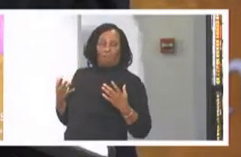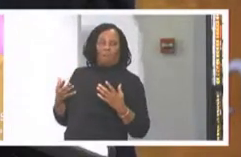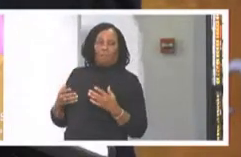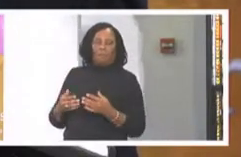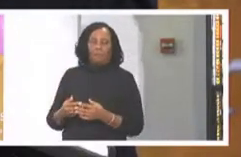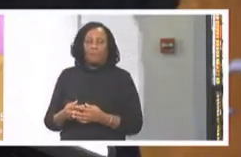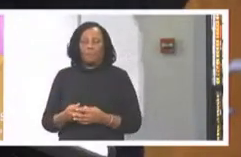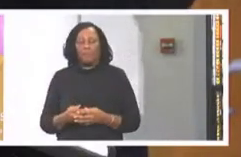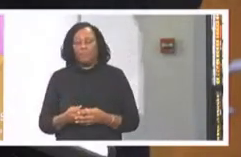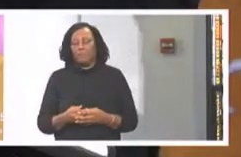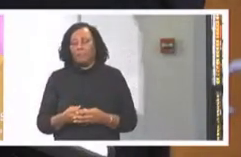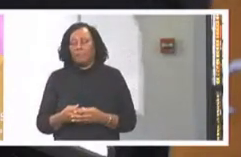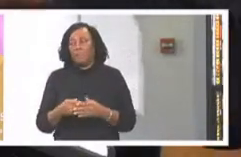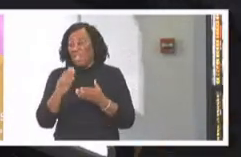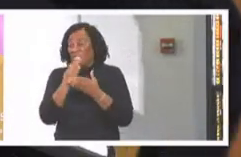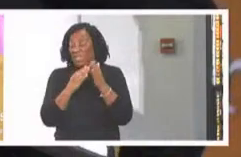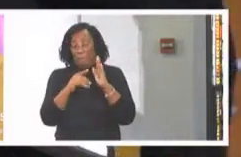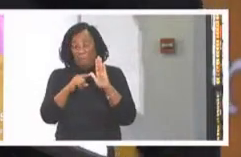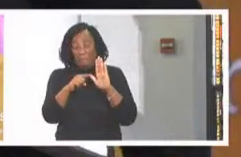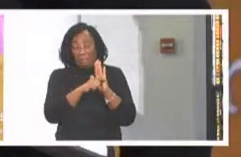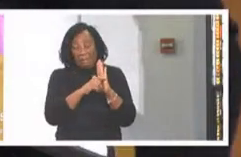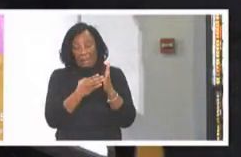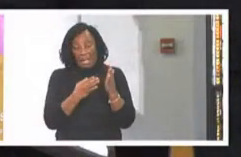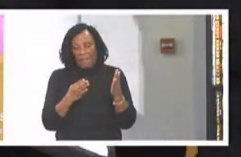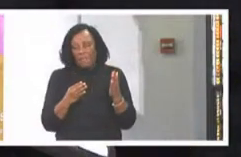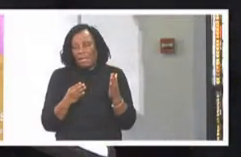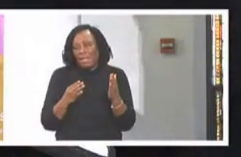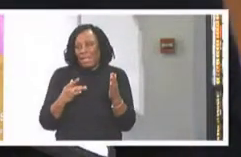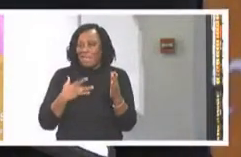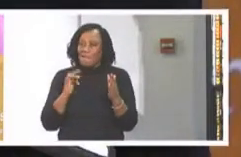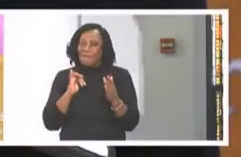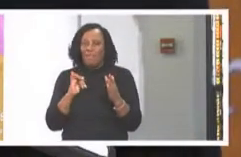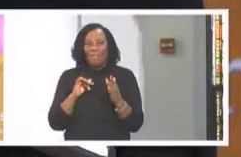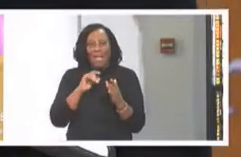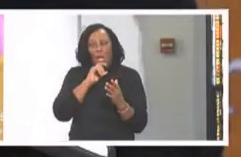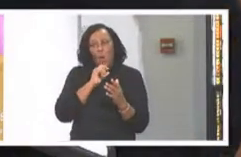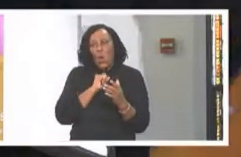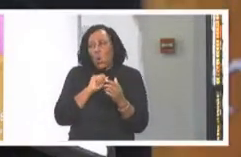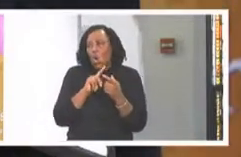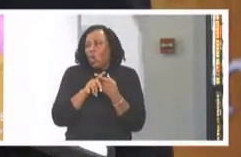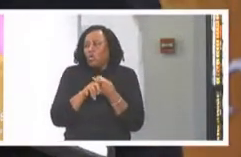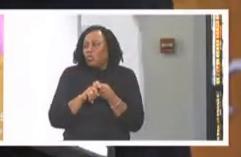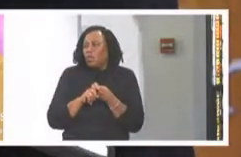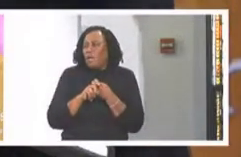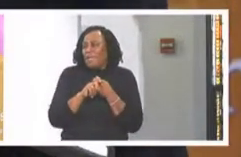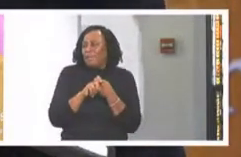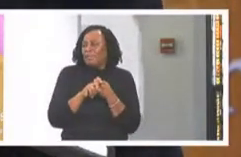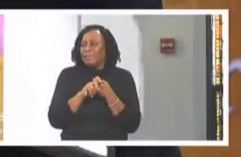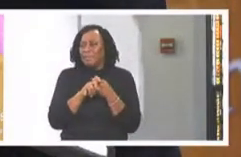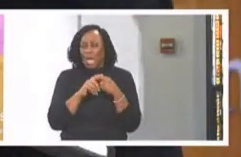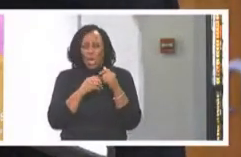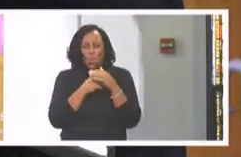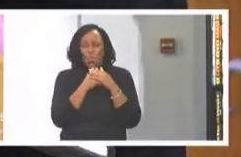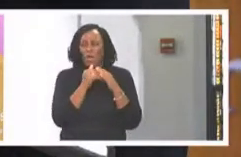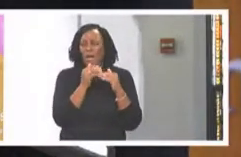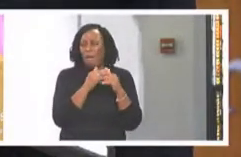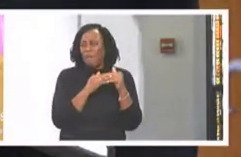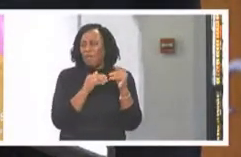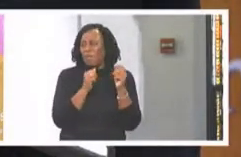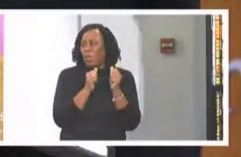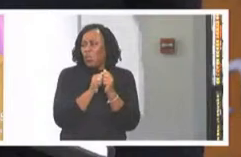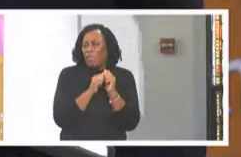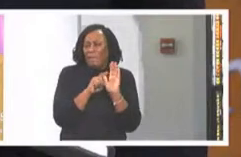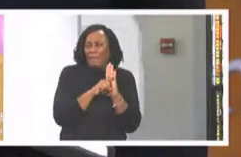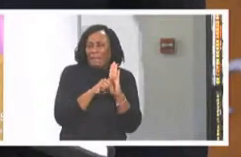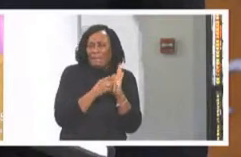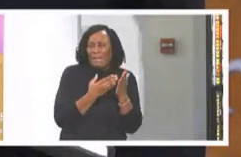And some of those negative things, they're like old friends to us. And some of us have built our comfort zone around being